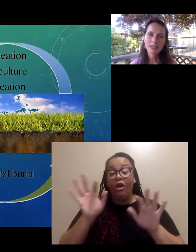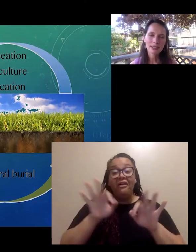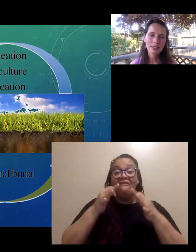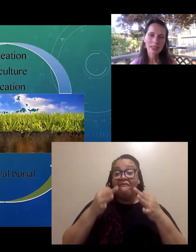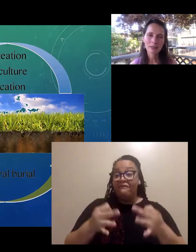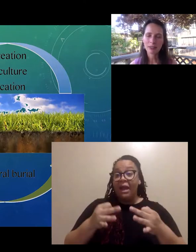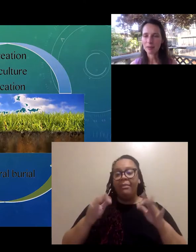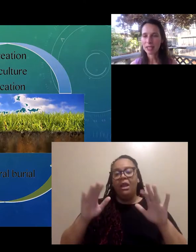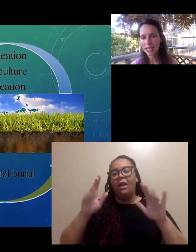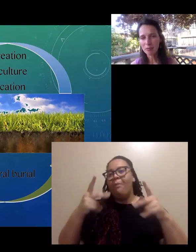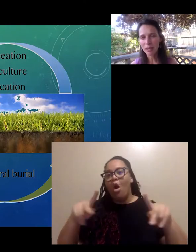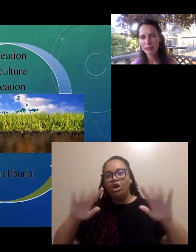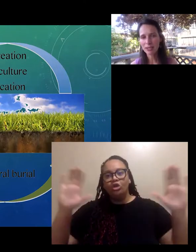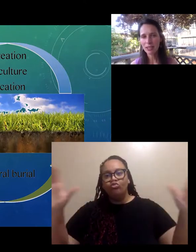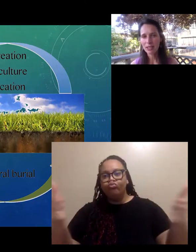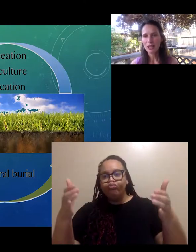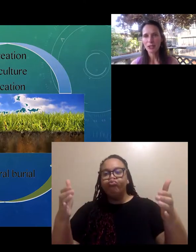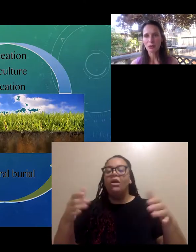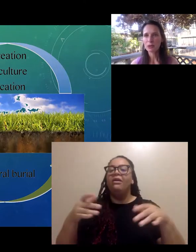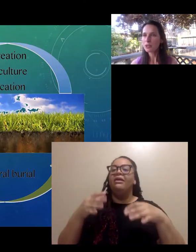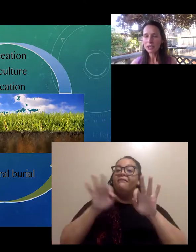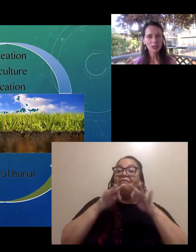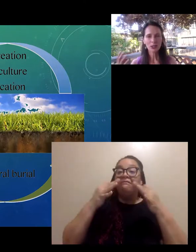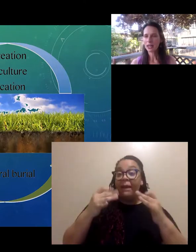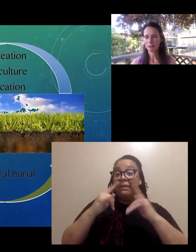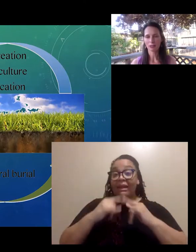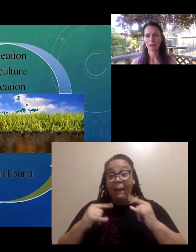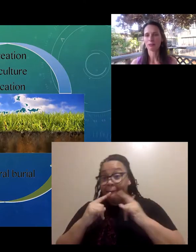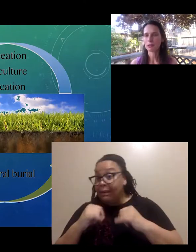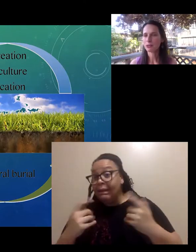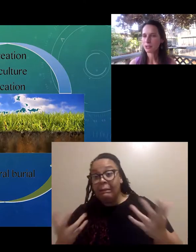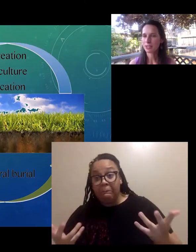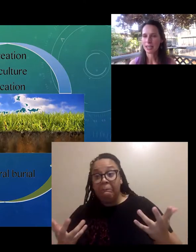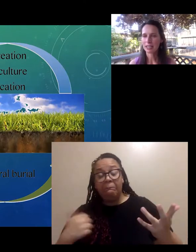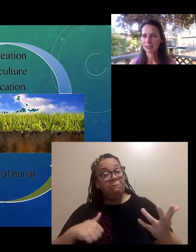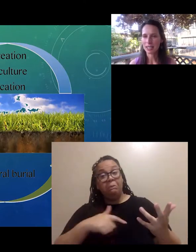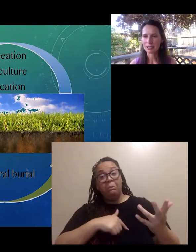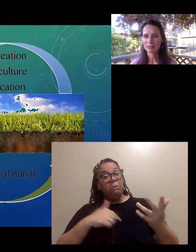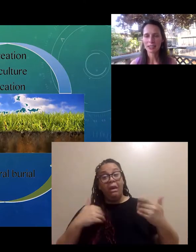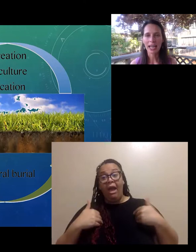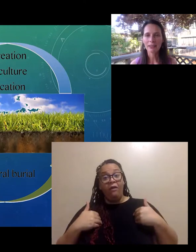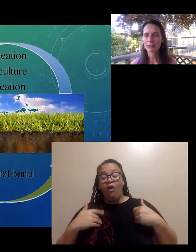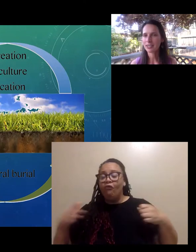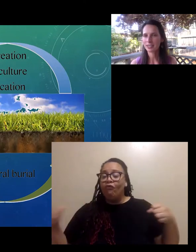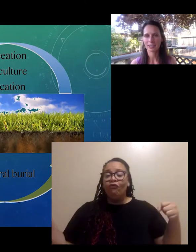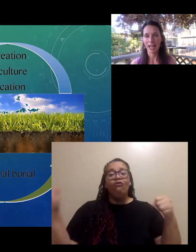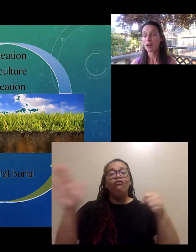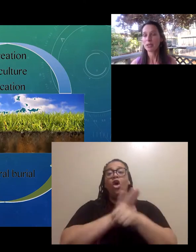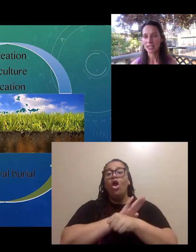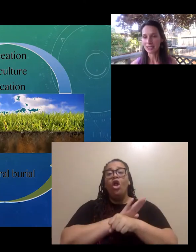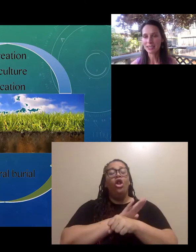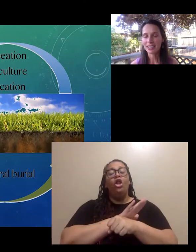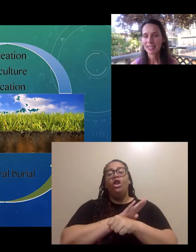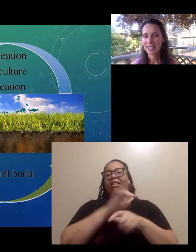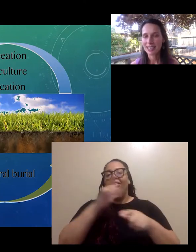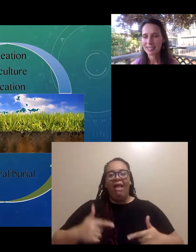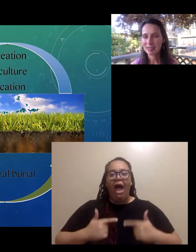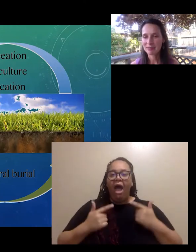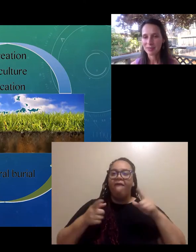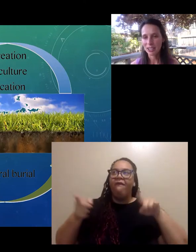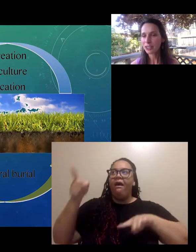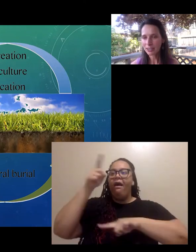reunions and family campouts. So we really do have the full cycle of life's happenings,